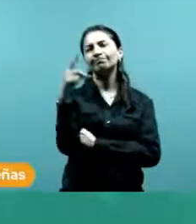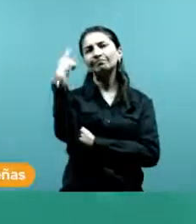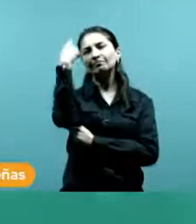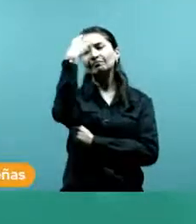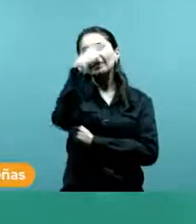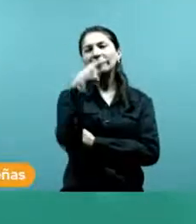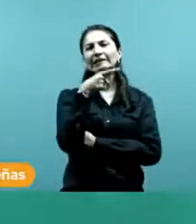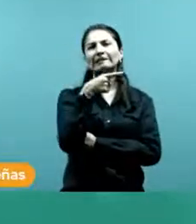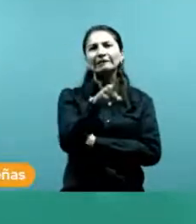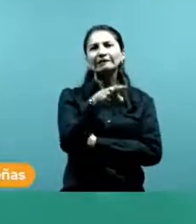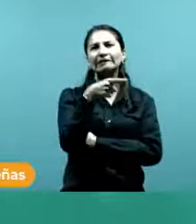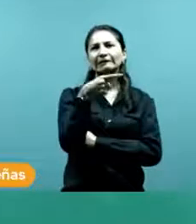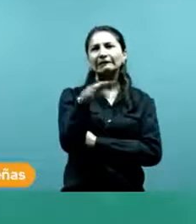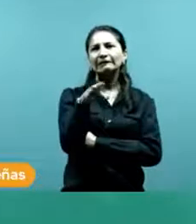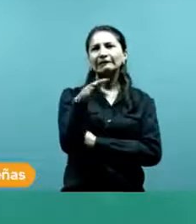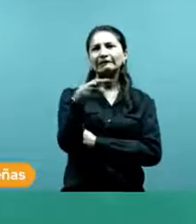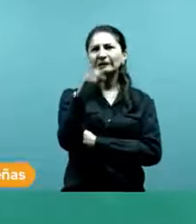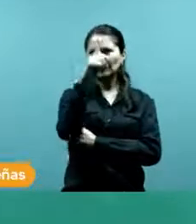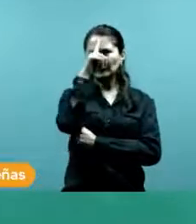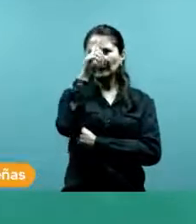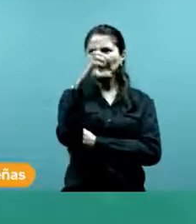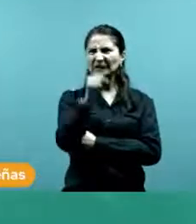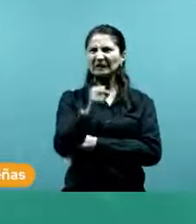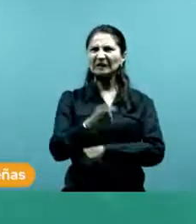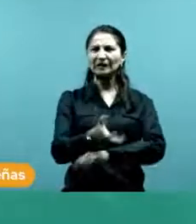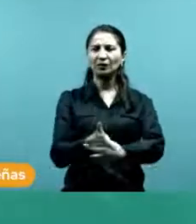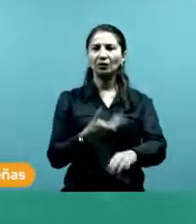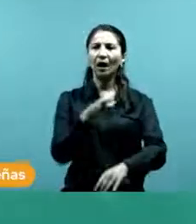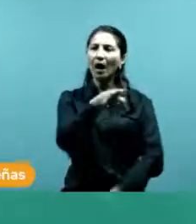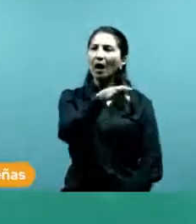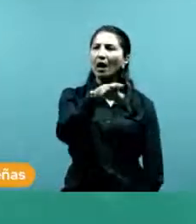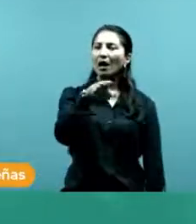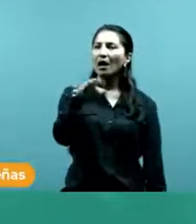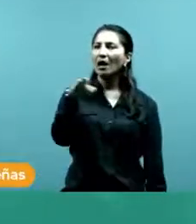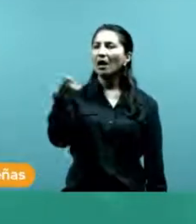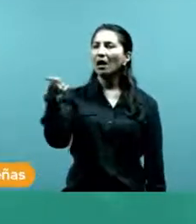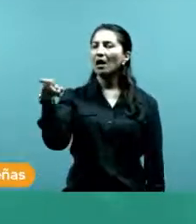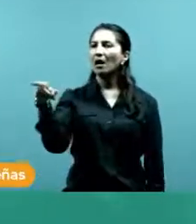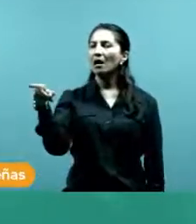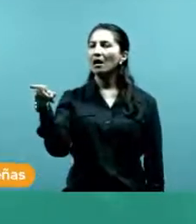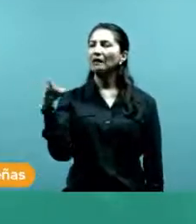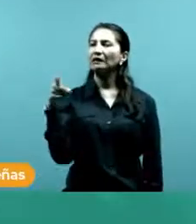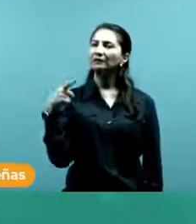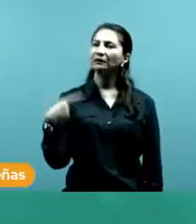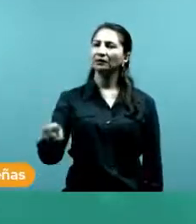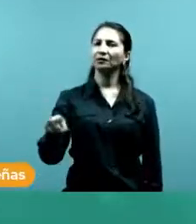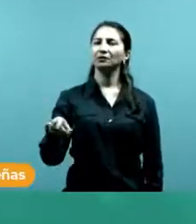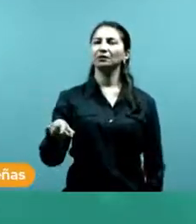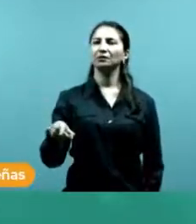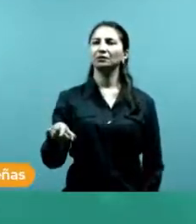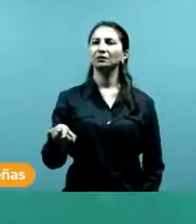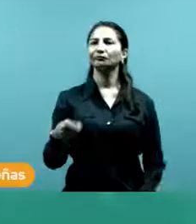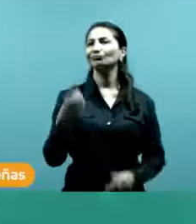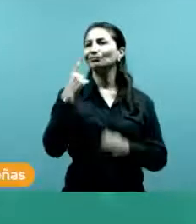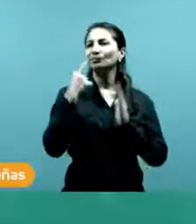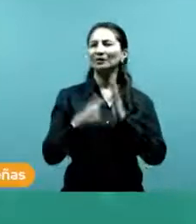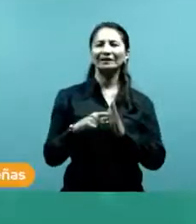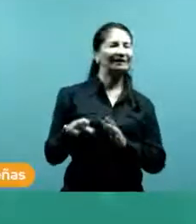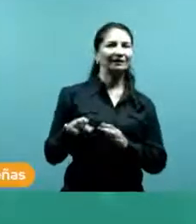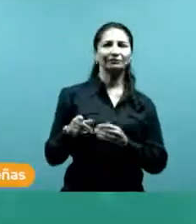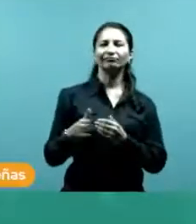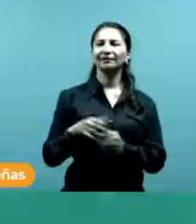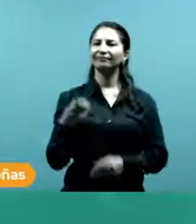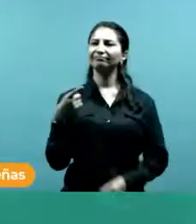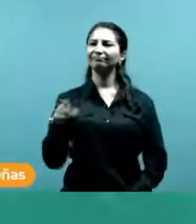to show them as human beings who believe in this ideology of hatred. ¿Cuáles son